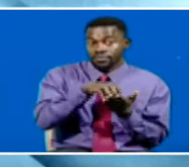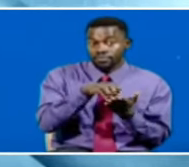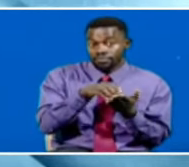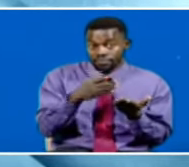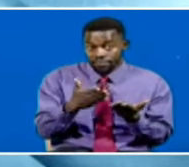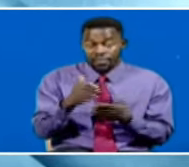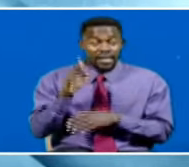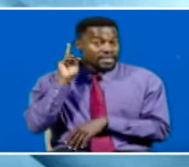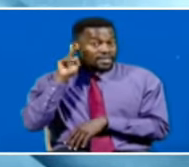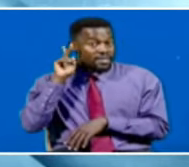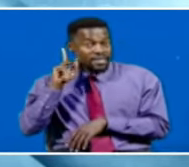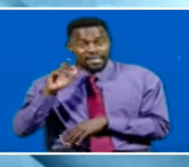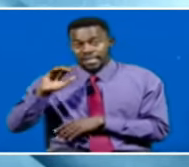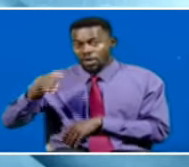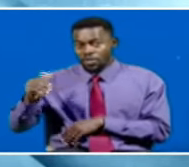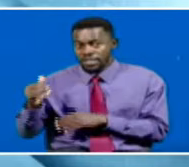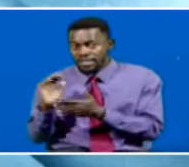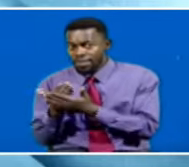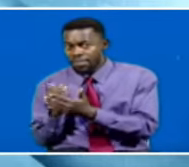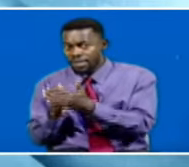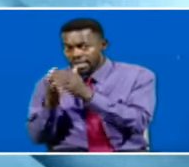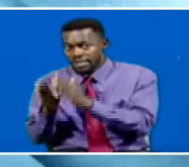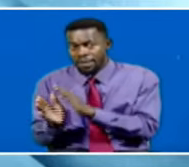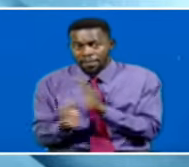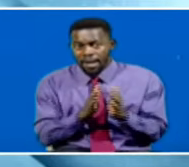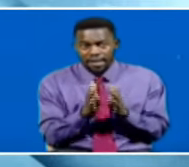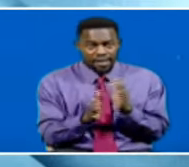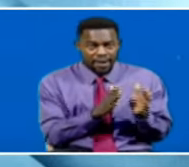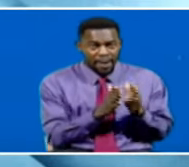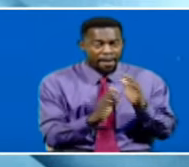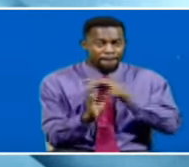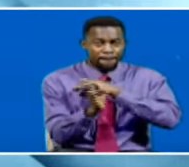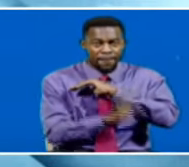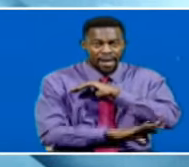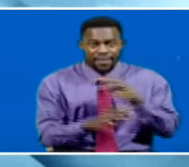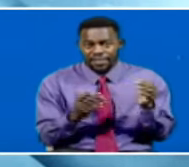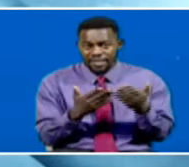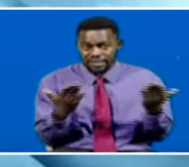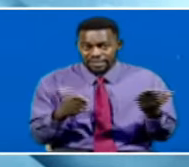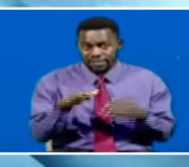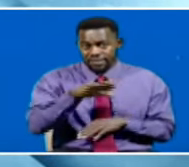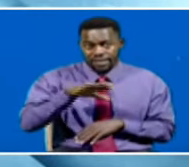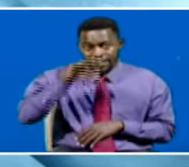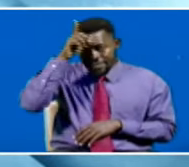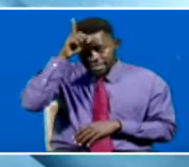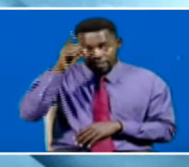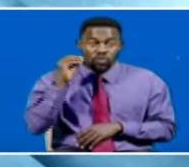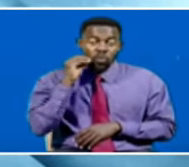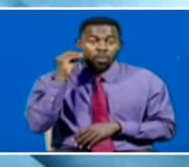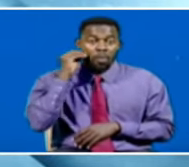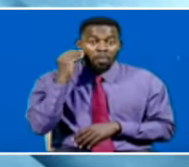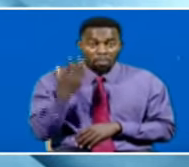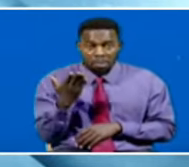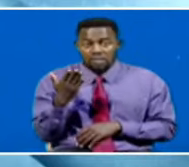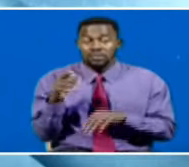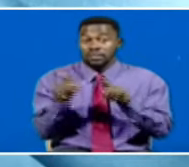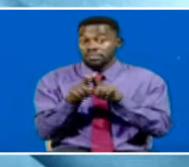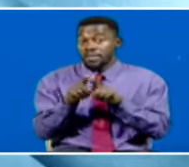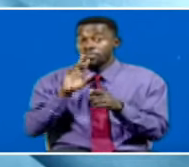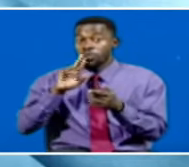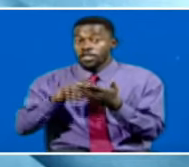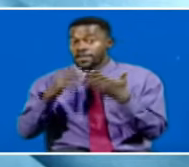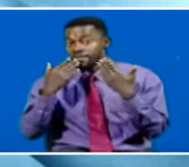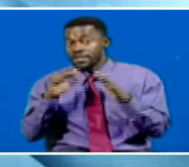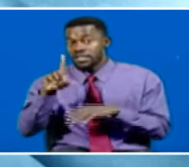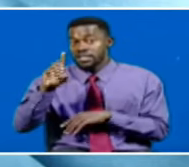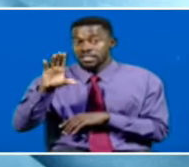county to plant illegal guns in his rural home to establish a cause for his arrest. Arati recorded a statement at the DCI headquarters on